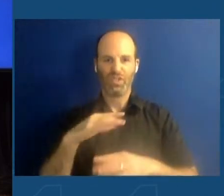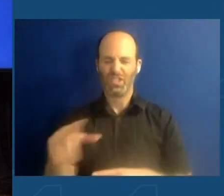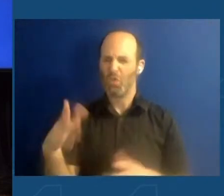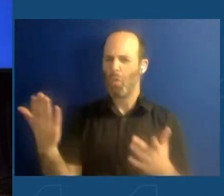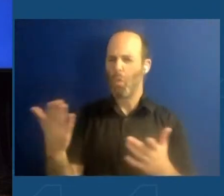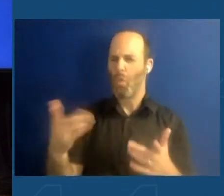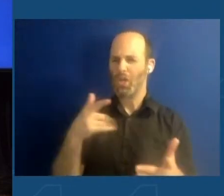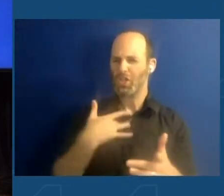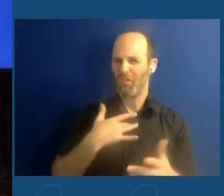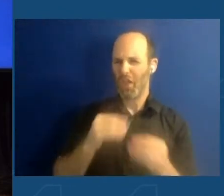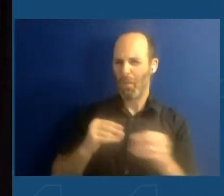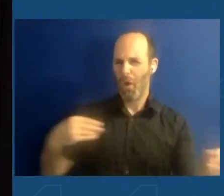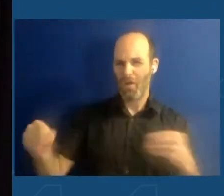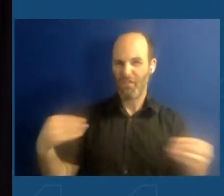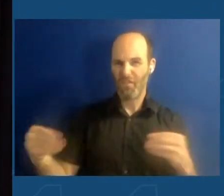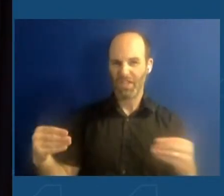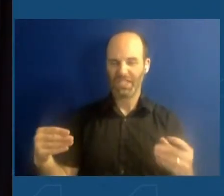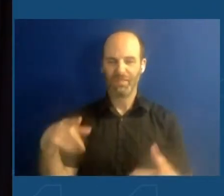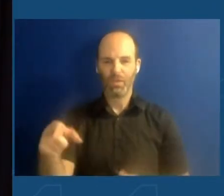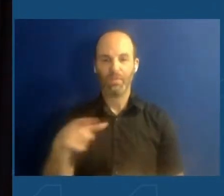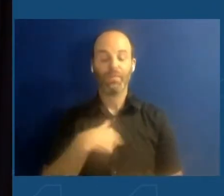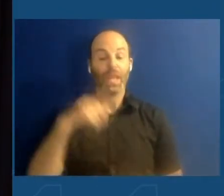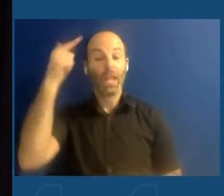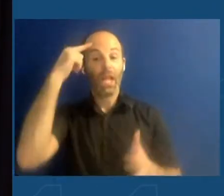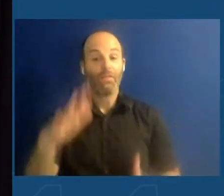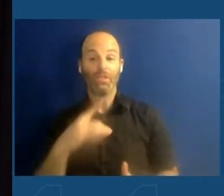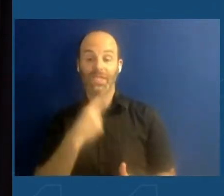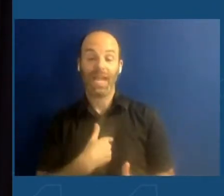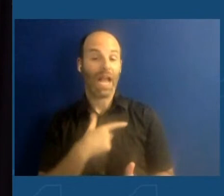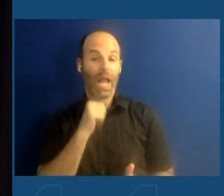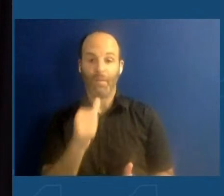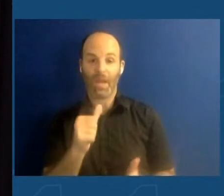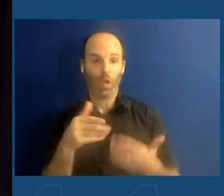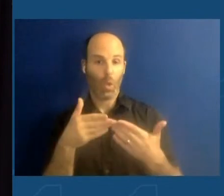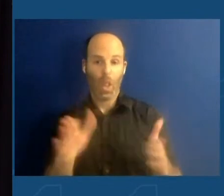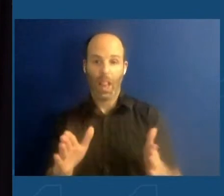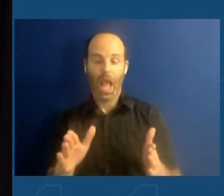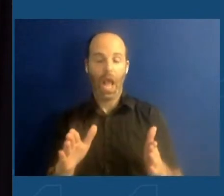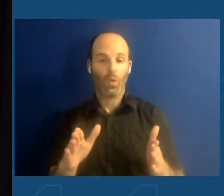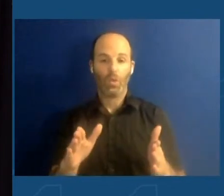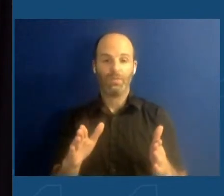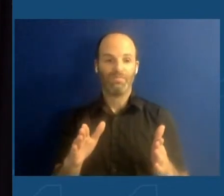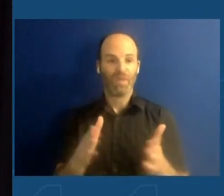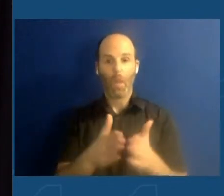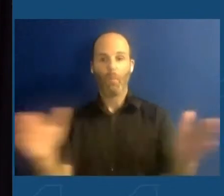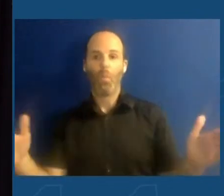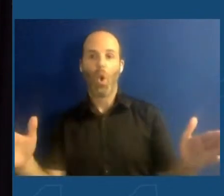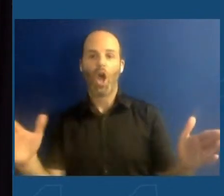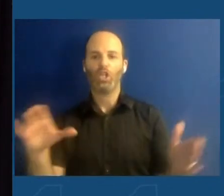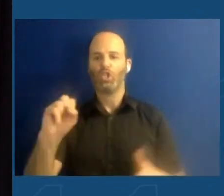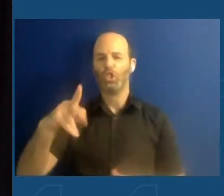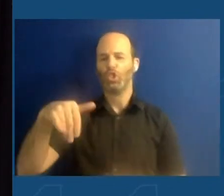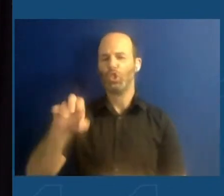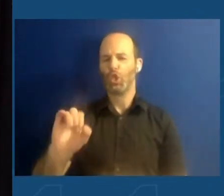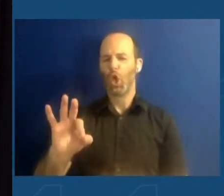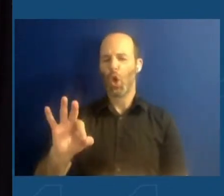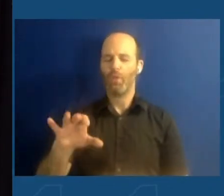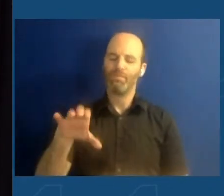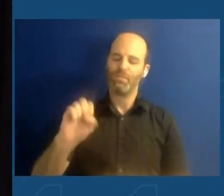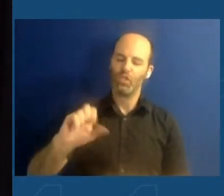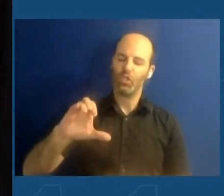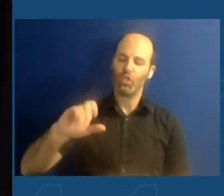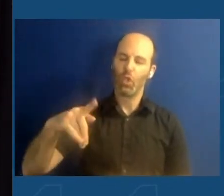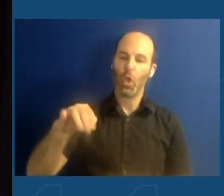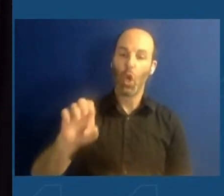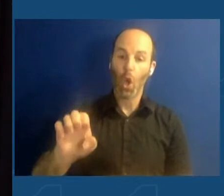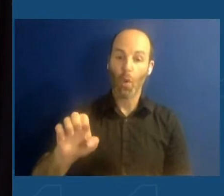I can't do is allow there to be a broader scope of service. What that means is right now, certain individuals,